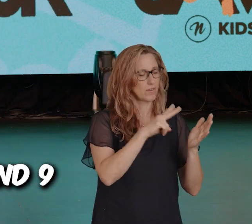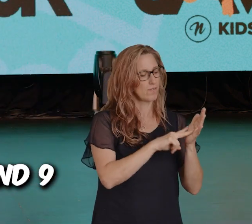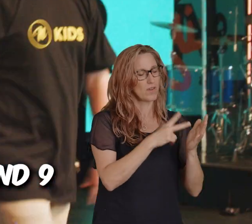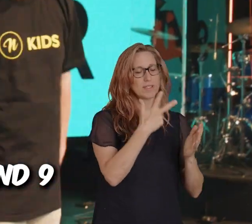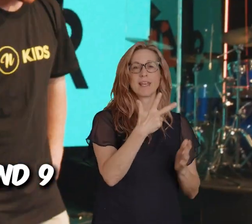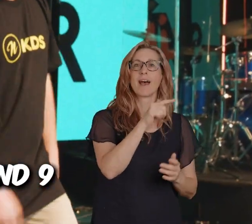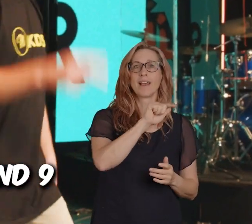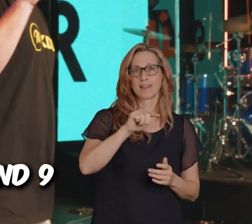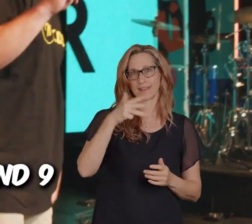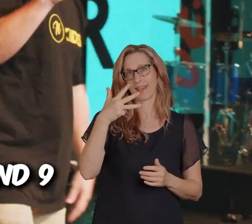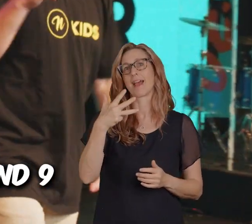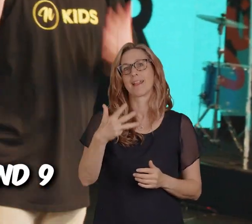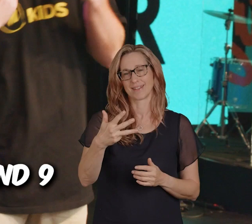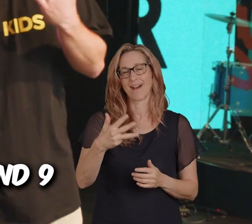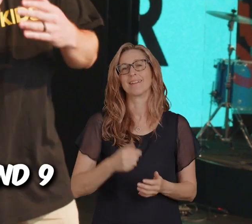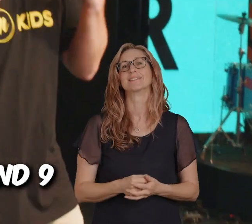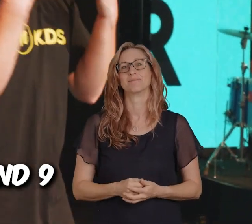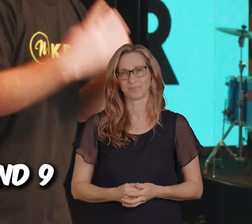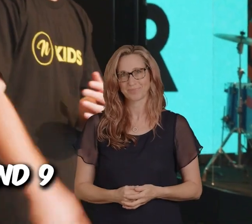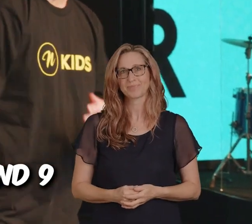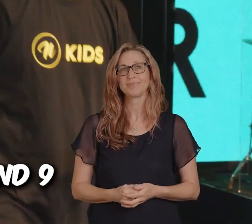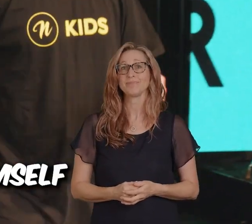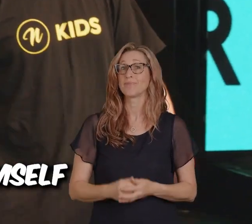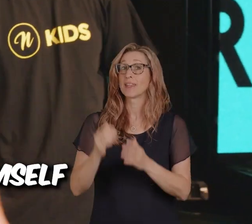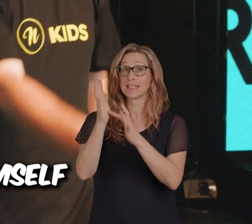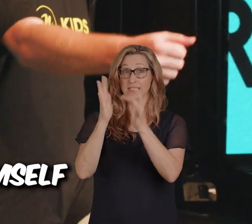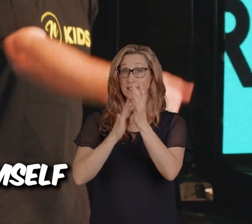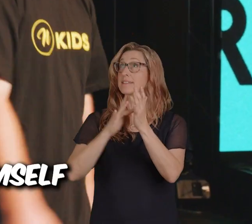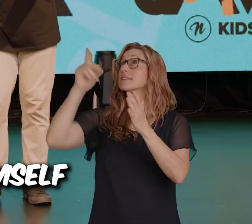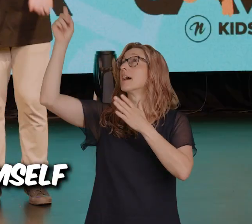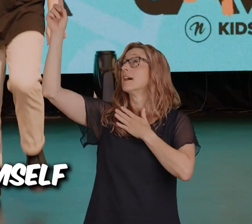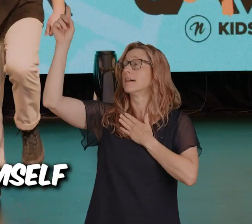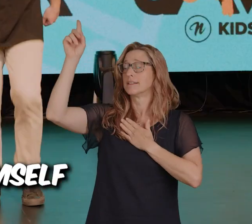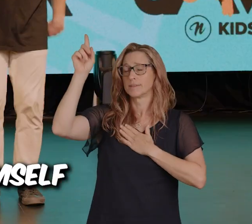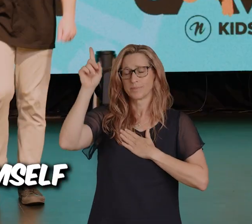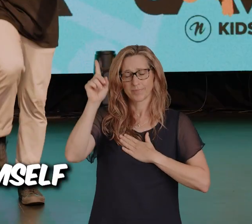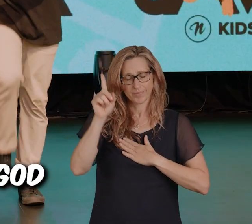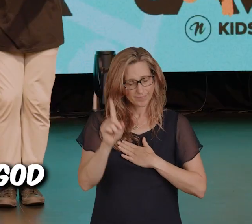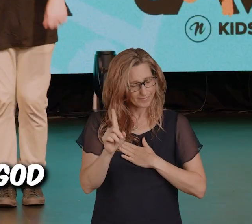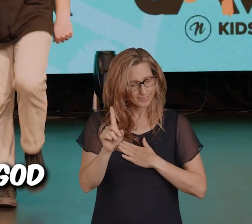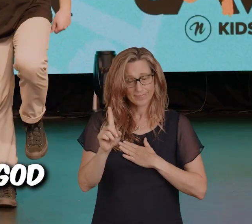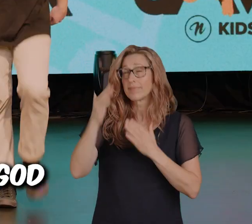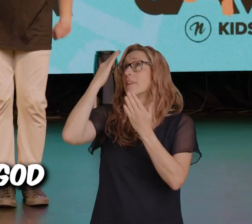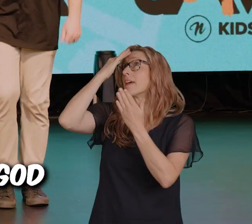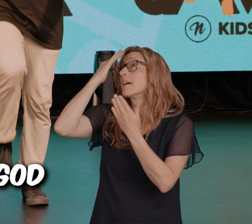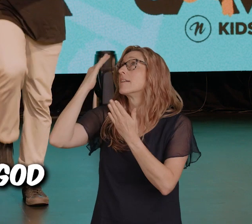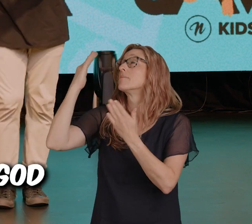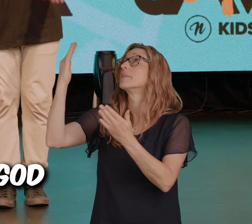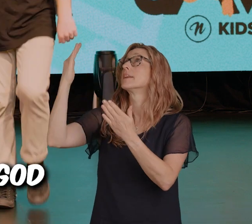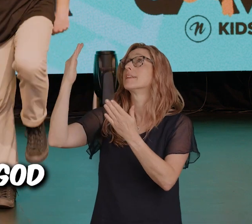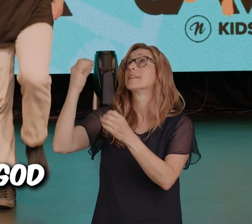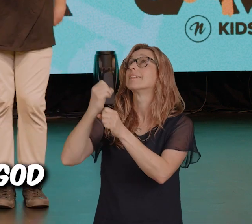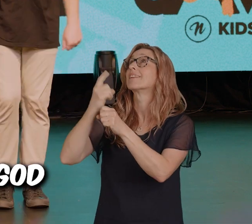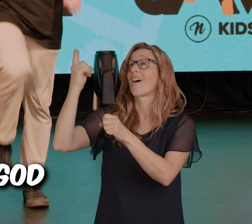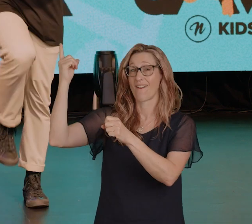and 9. Philippians 2, 8 and 9. Jesus humbled himself in obedience